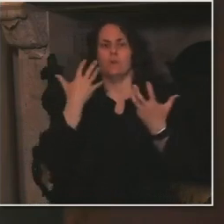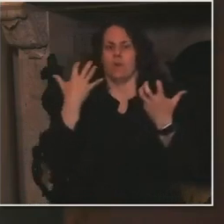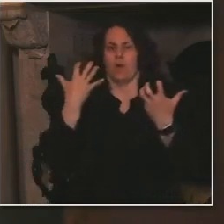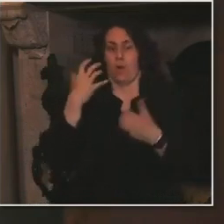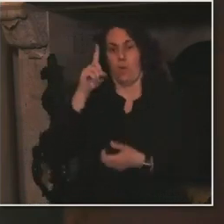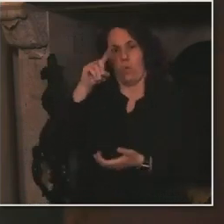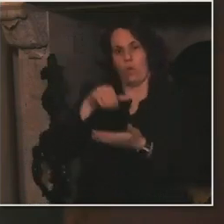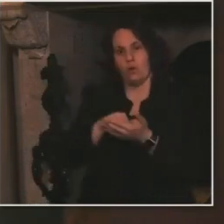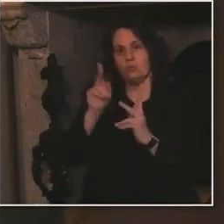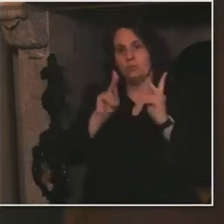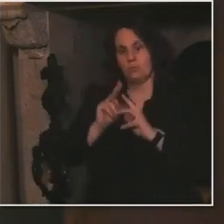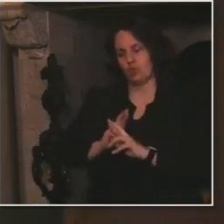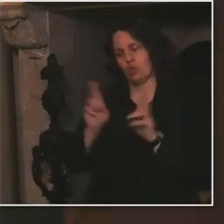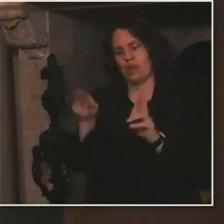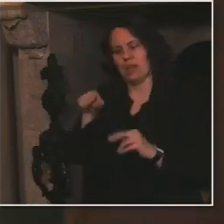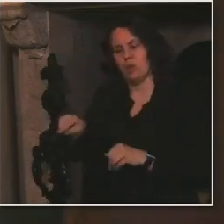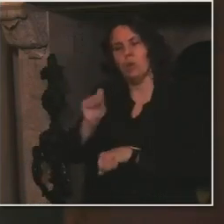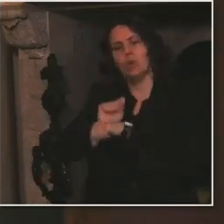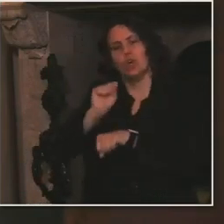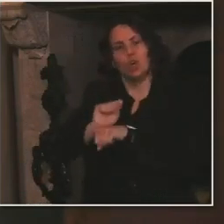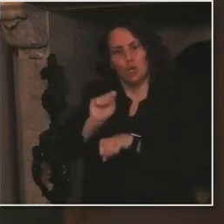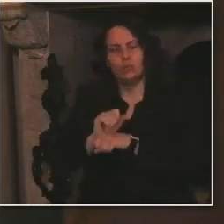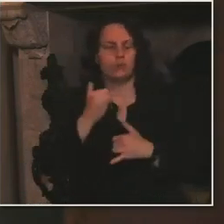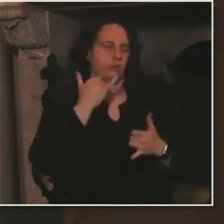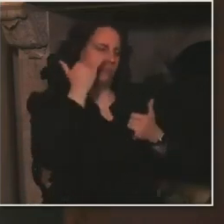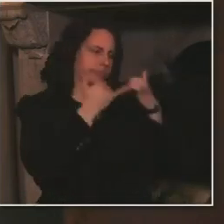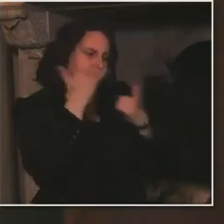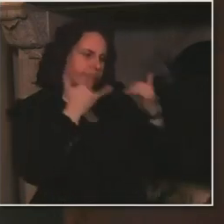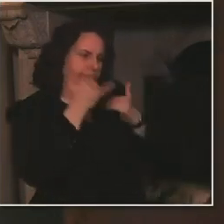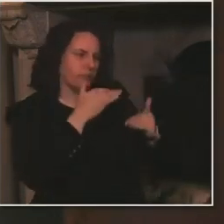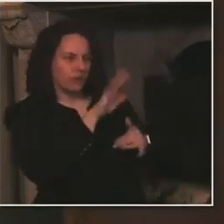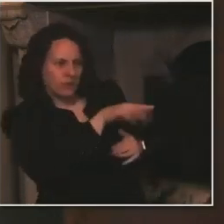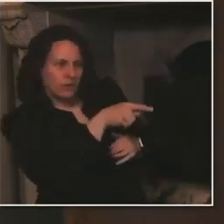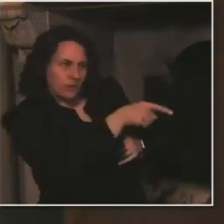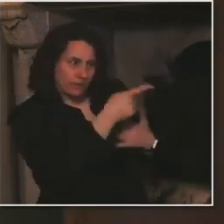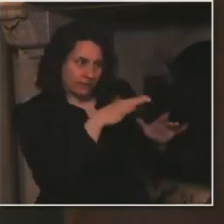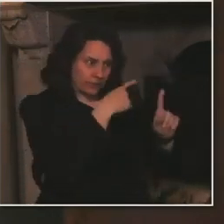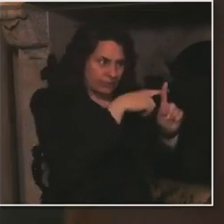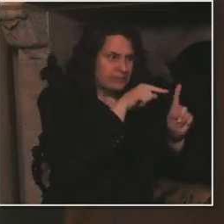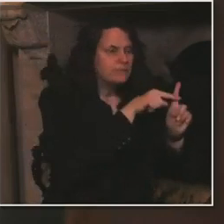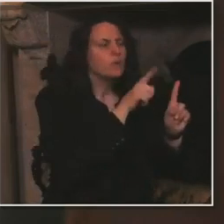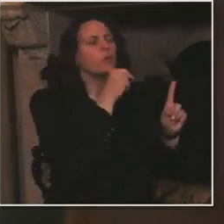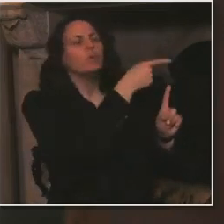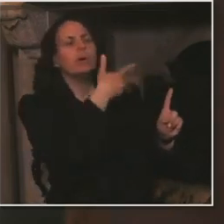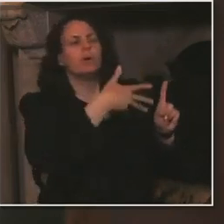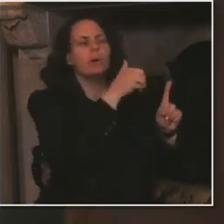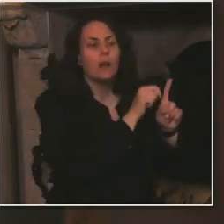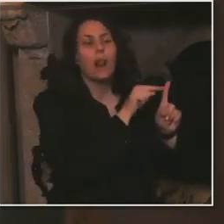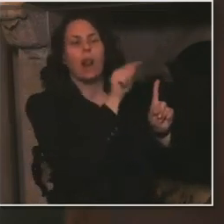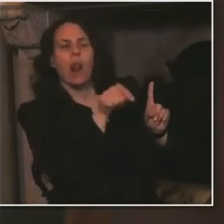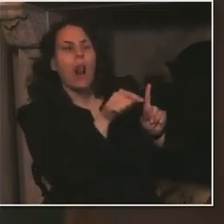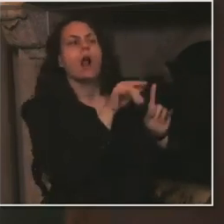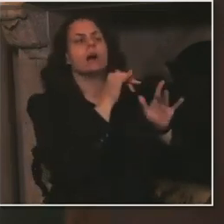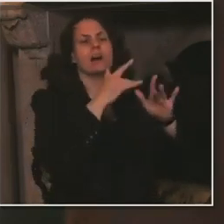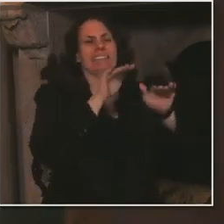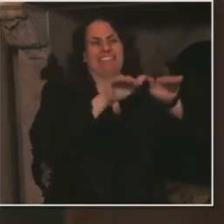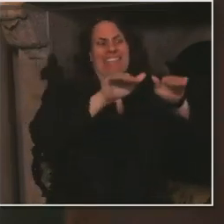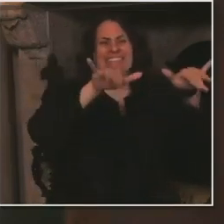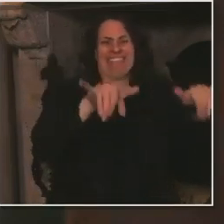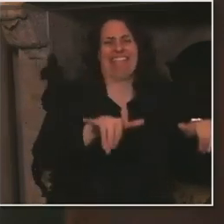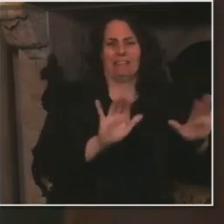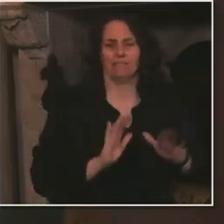we will also report on the progress we make toward these goals. And that is because we can't bounce back on our own.